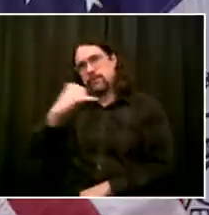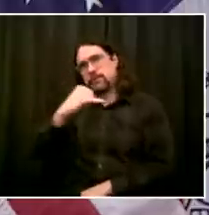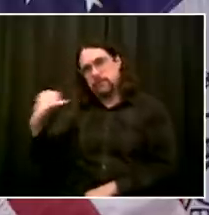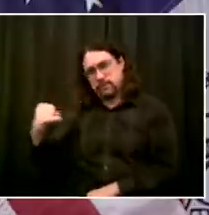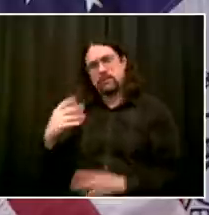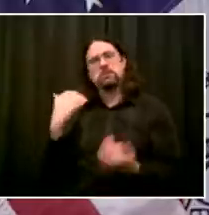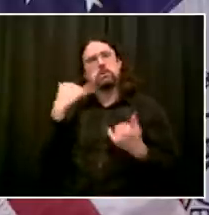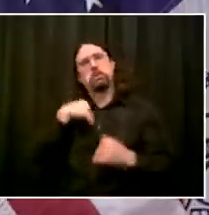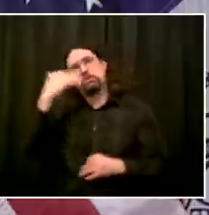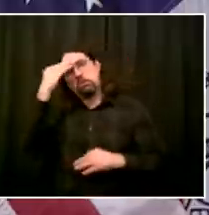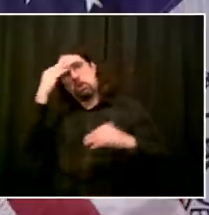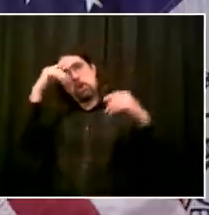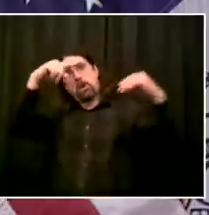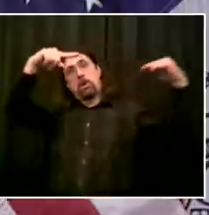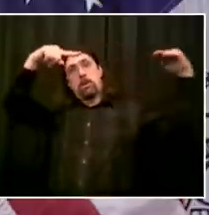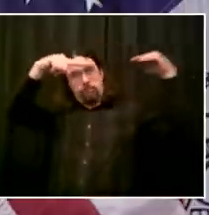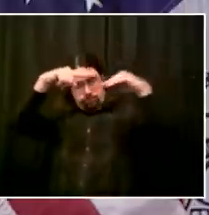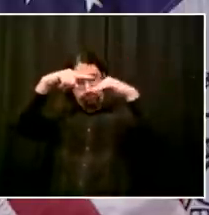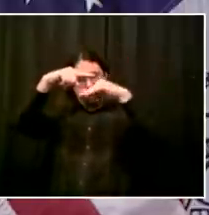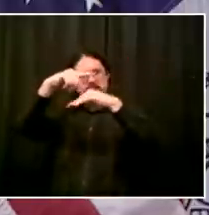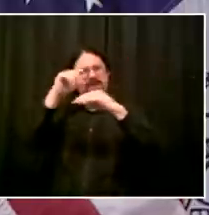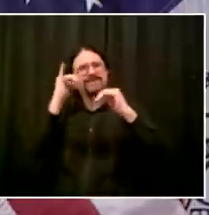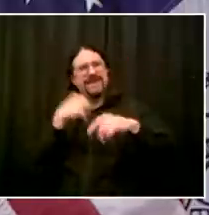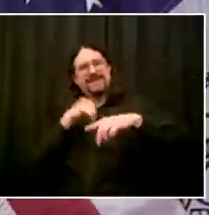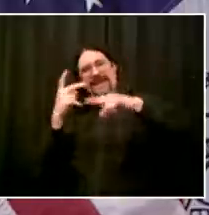Next, we have Juliet from 1010 Winds.